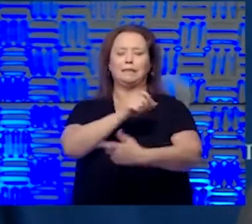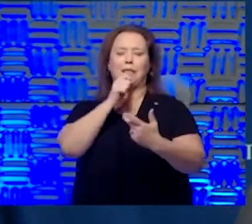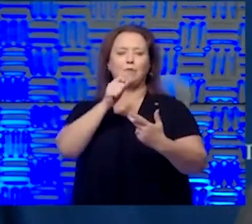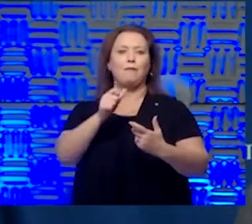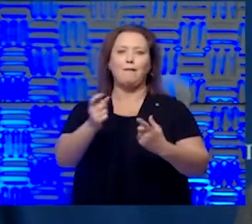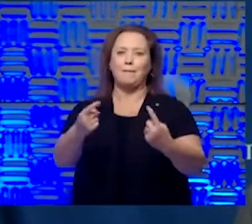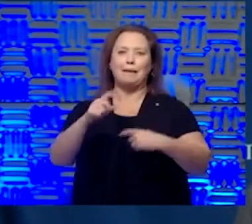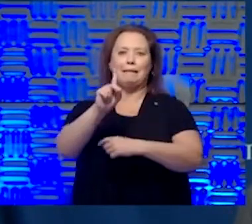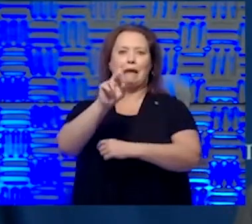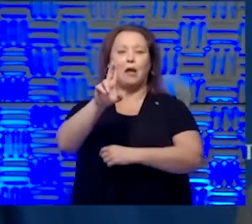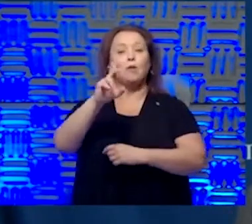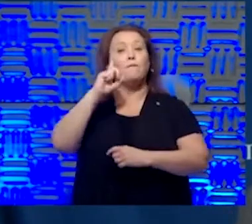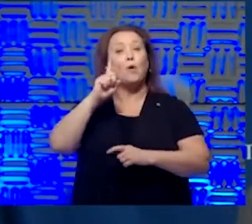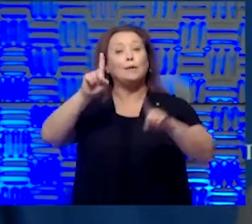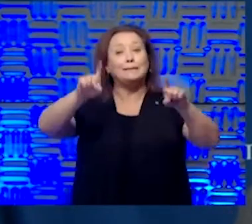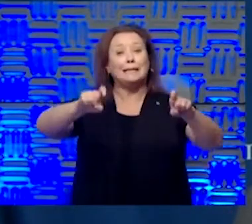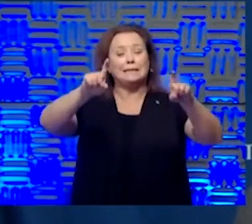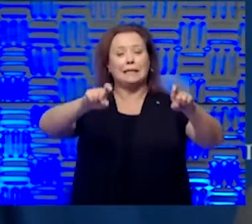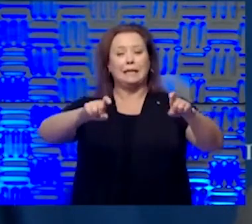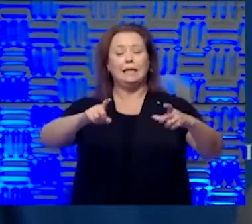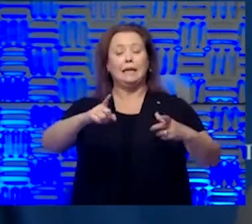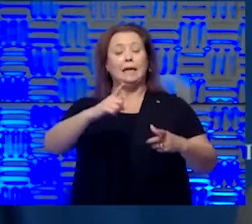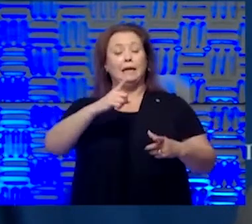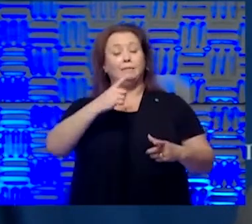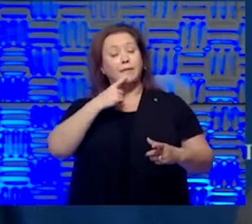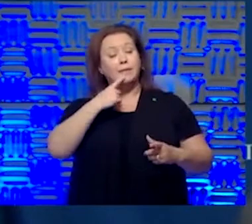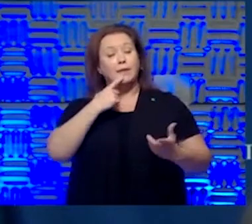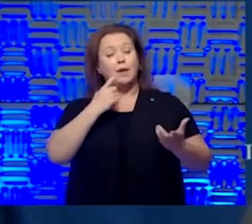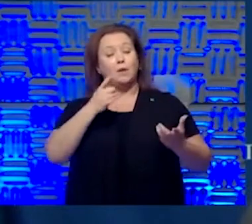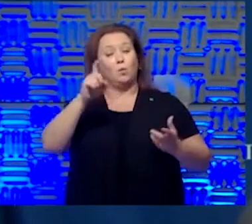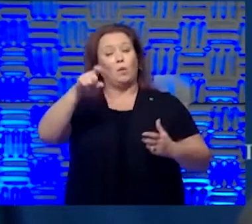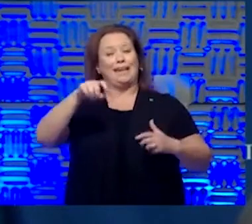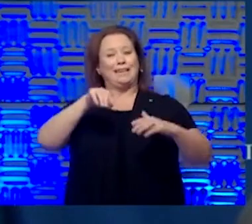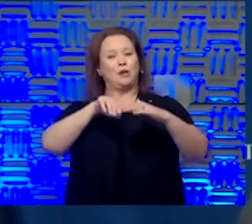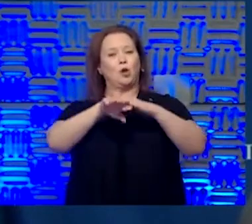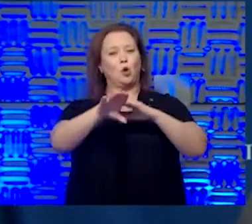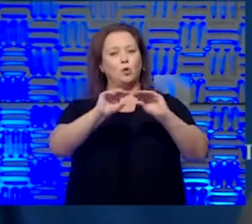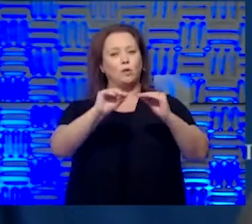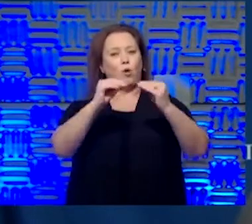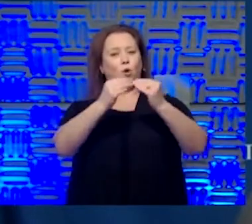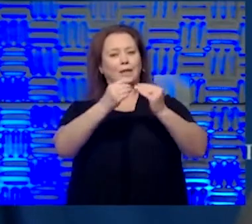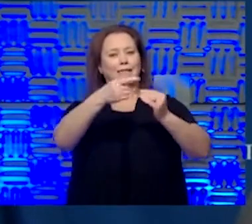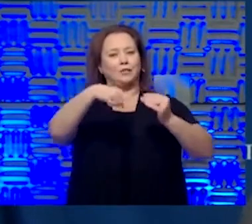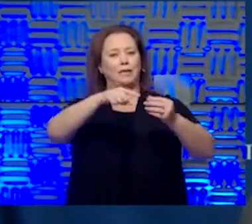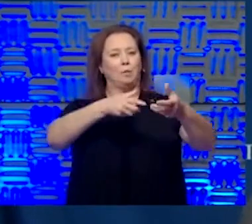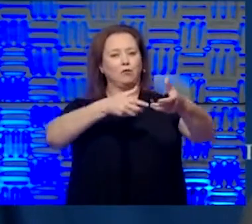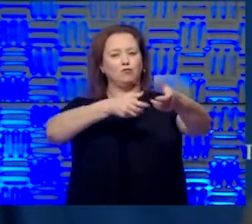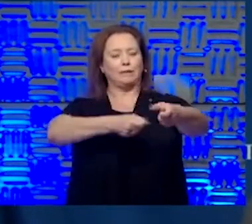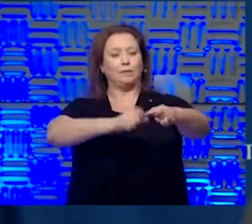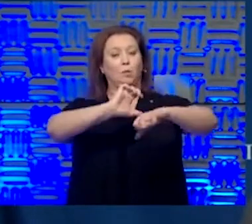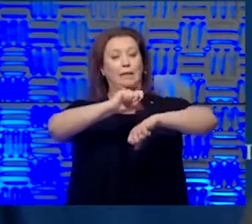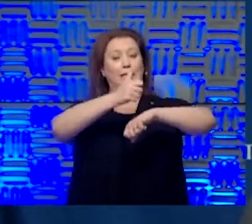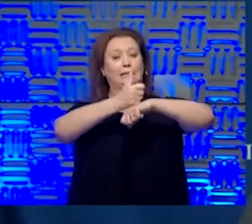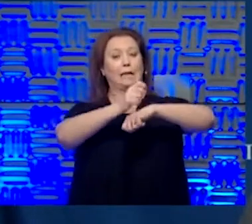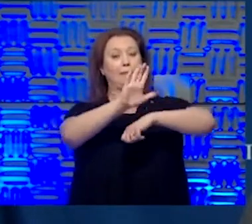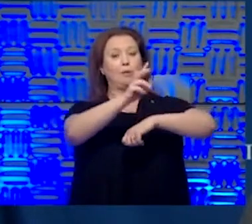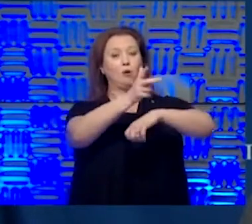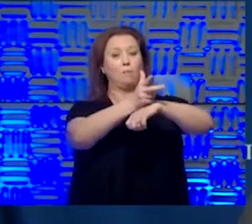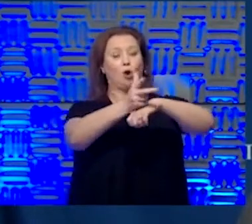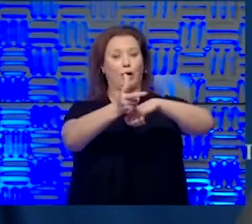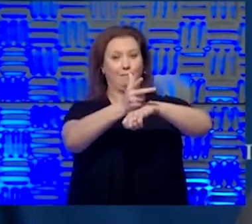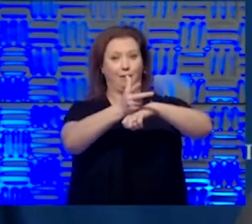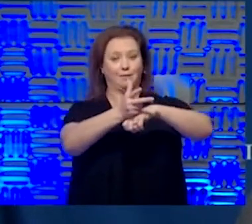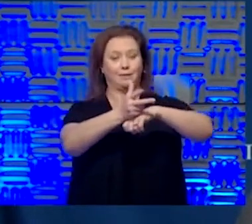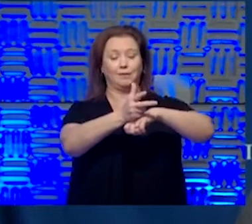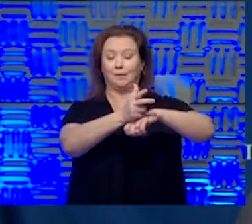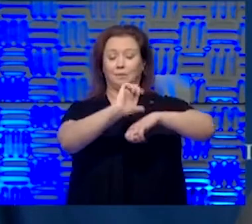for testing. And they said we have to go to the organizations that are trusted, and we need to set up in their parking lots, and that's